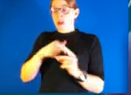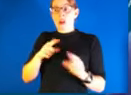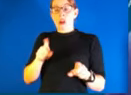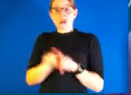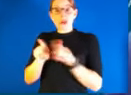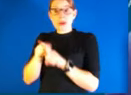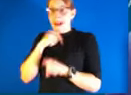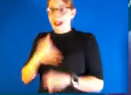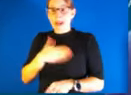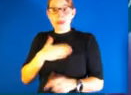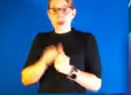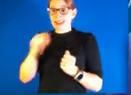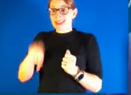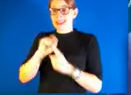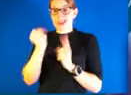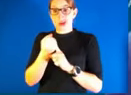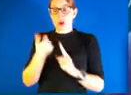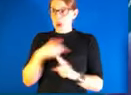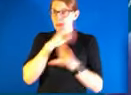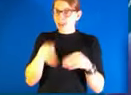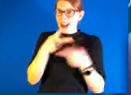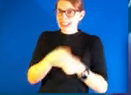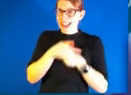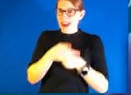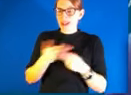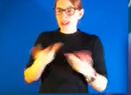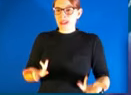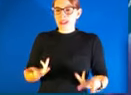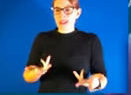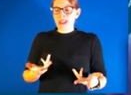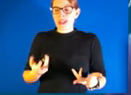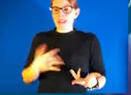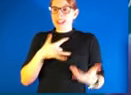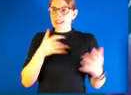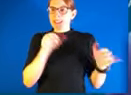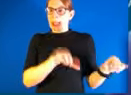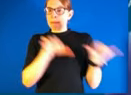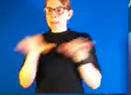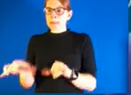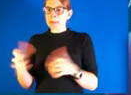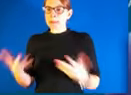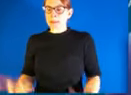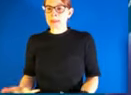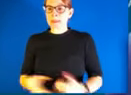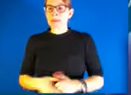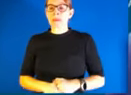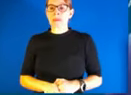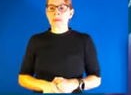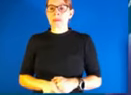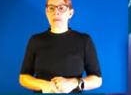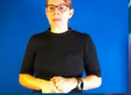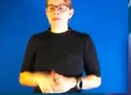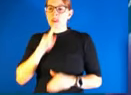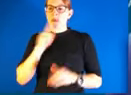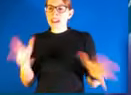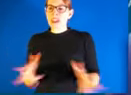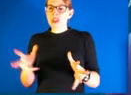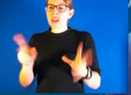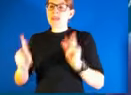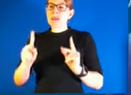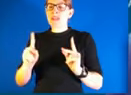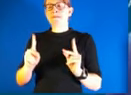situation as people who are providing the care. So if we can just, really encourage people to